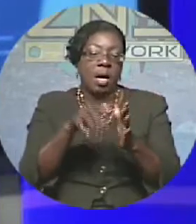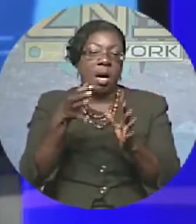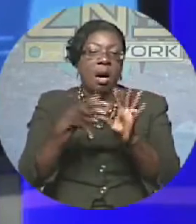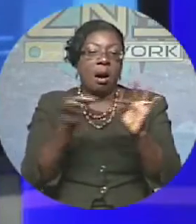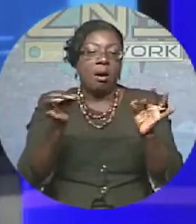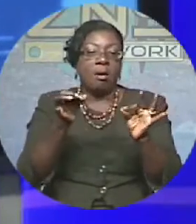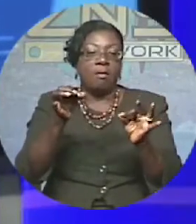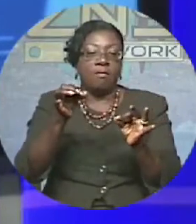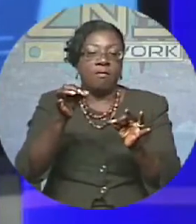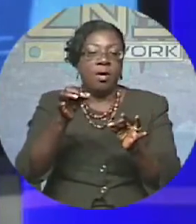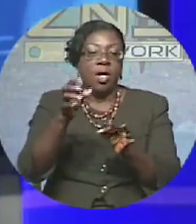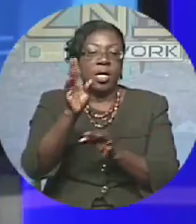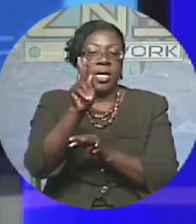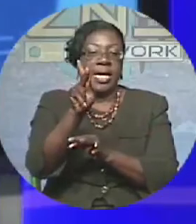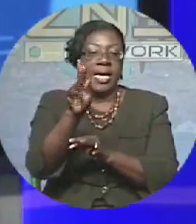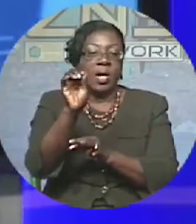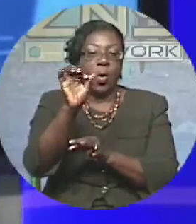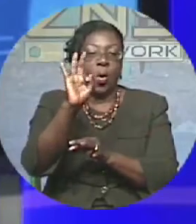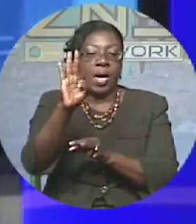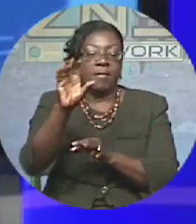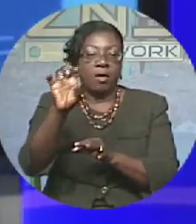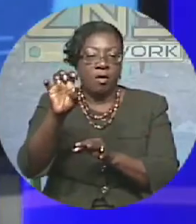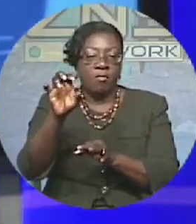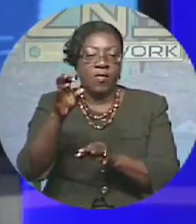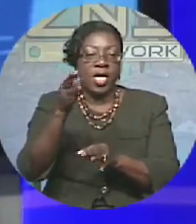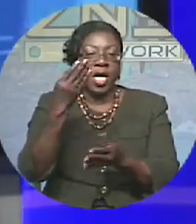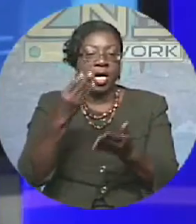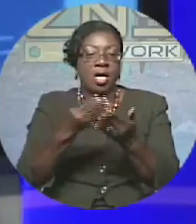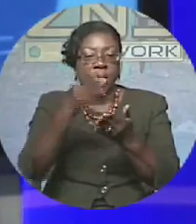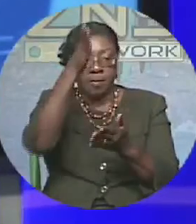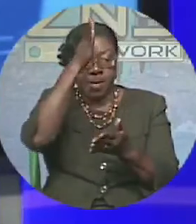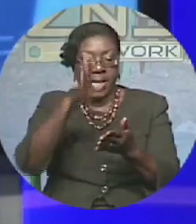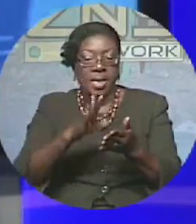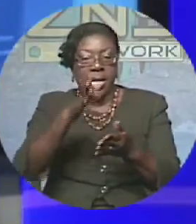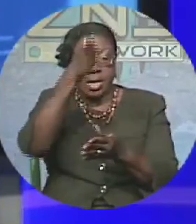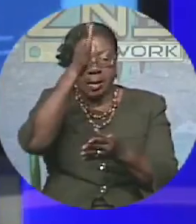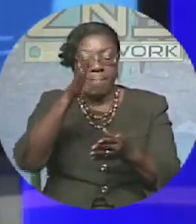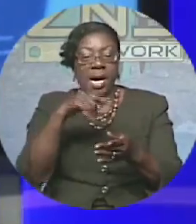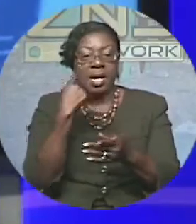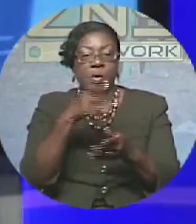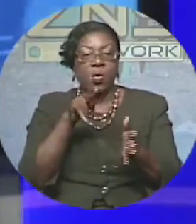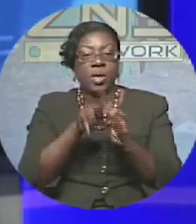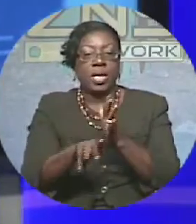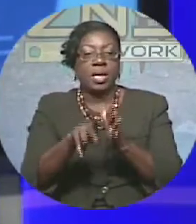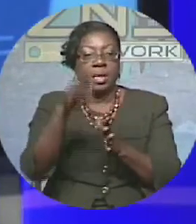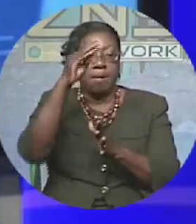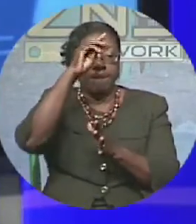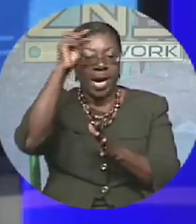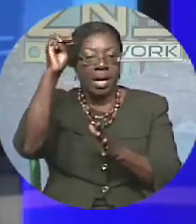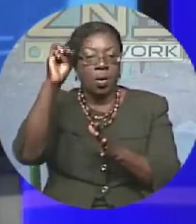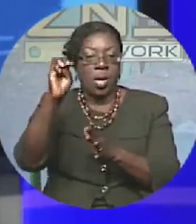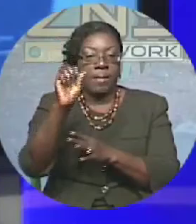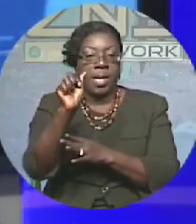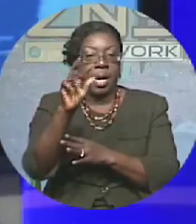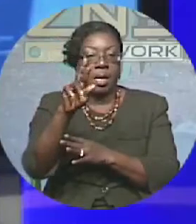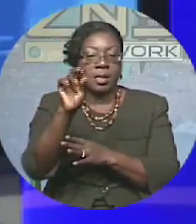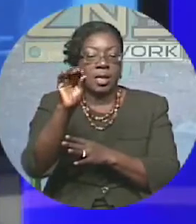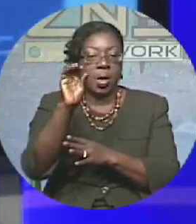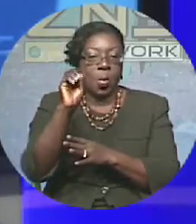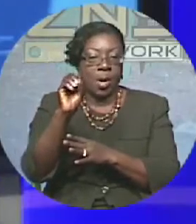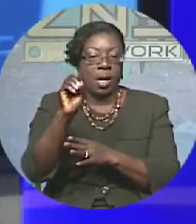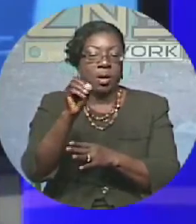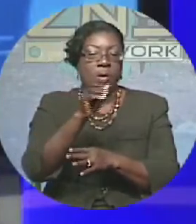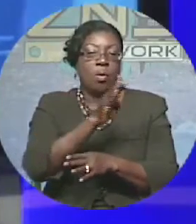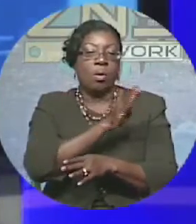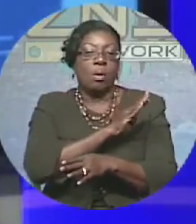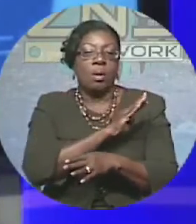has been cross-examining Johnson for days now, grilling her on her training as a crime scene investigator and questioning the integrity of the